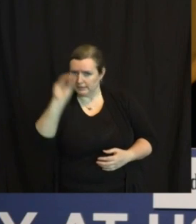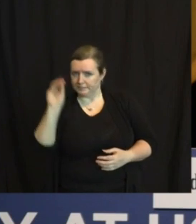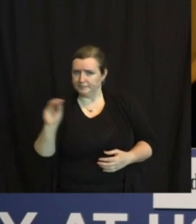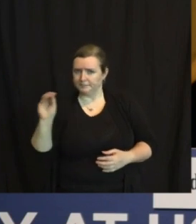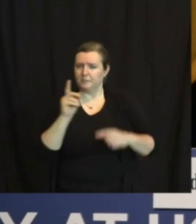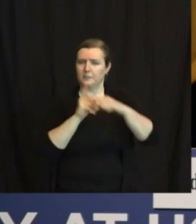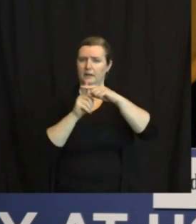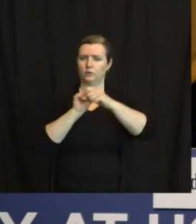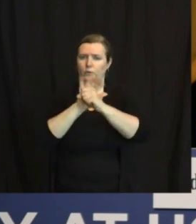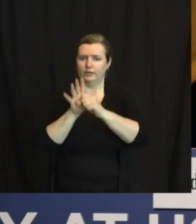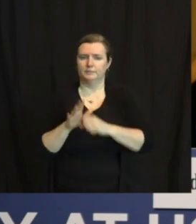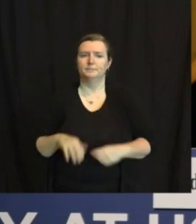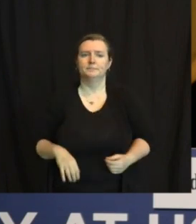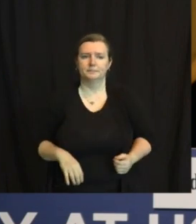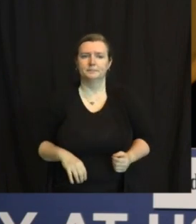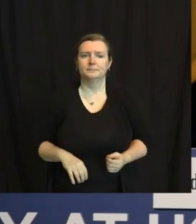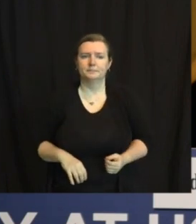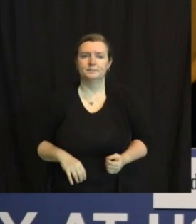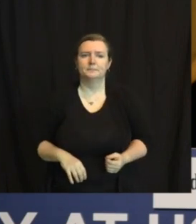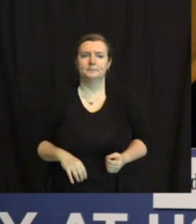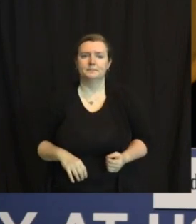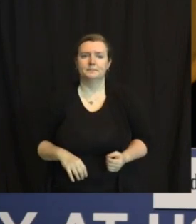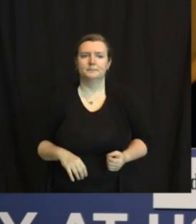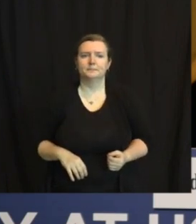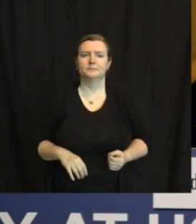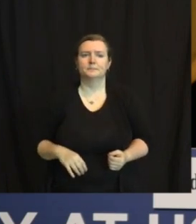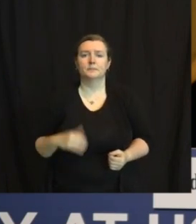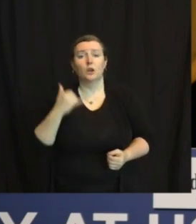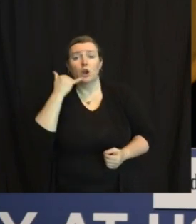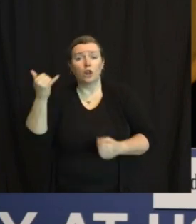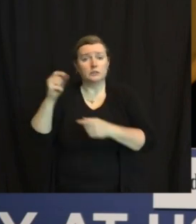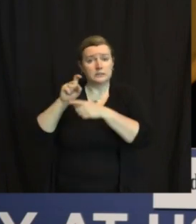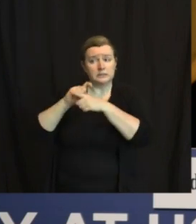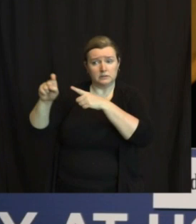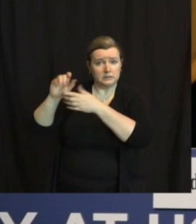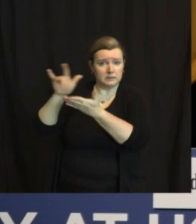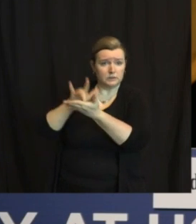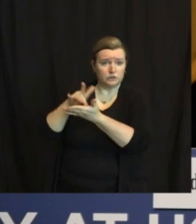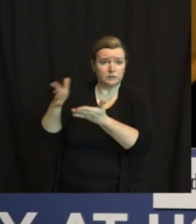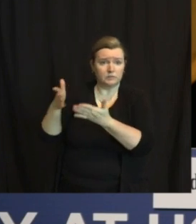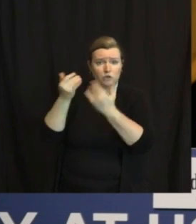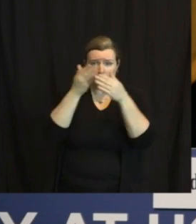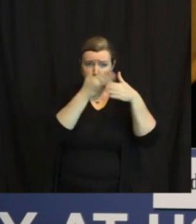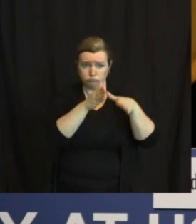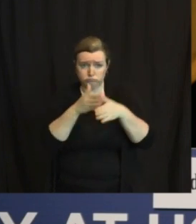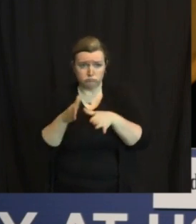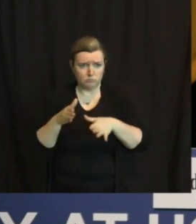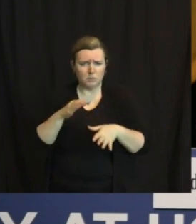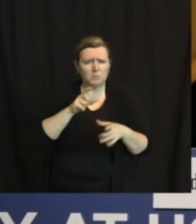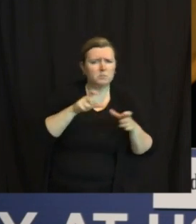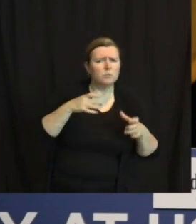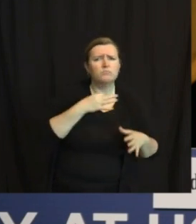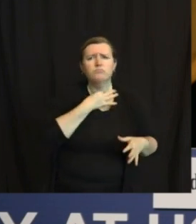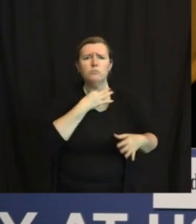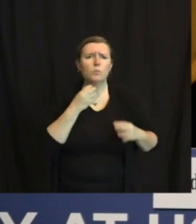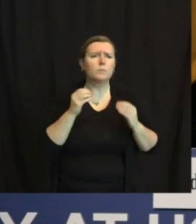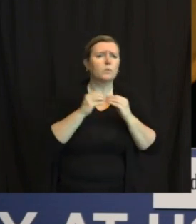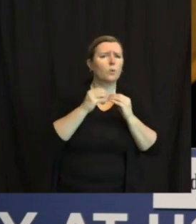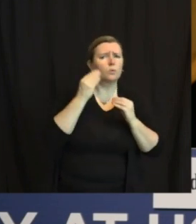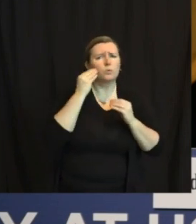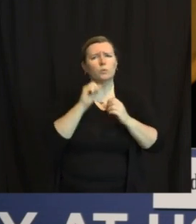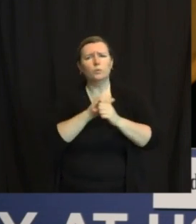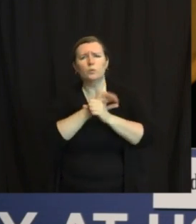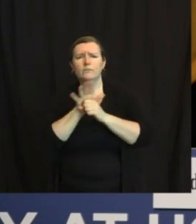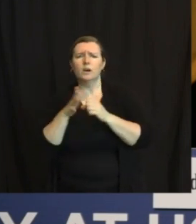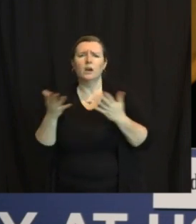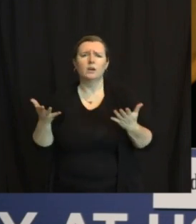I want to mention our call center details again for individuals looking for COVID-19 information. As you know, the state,